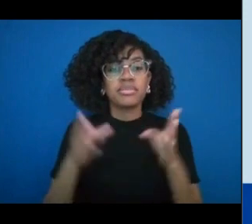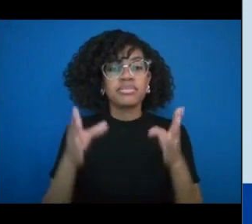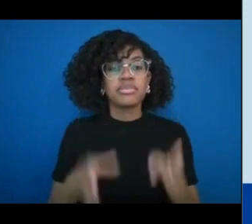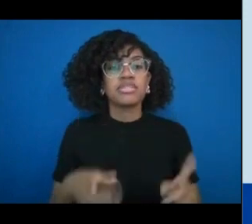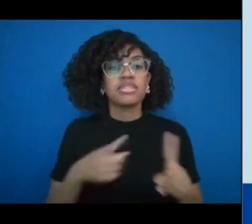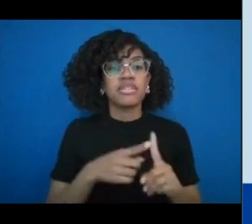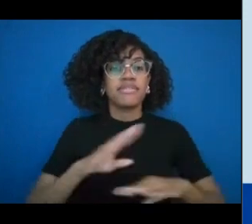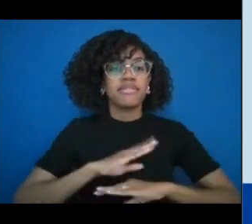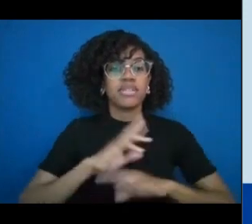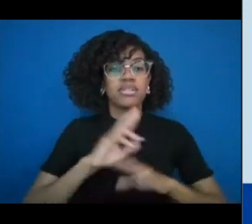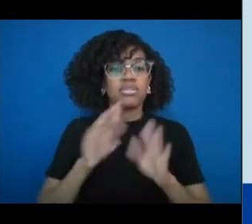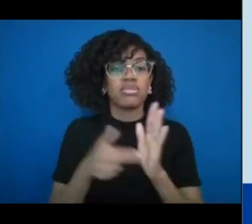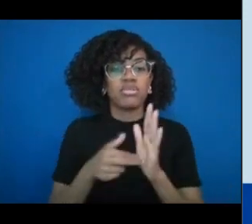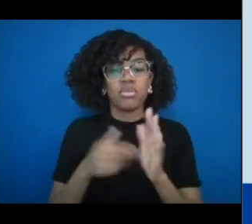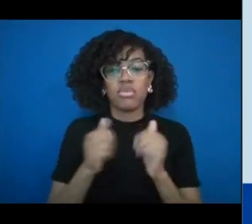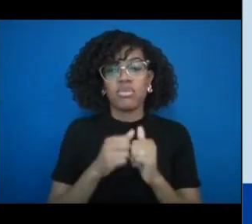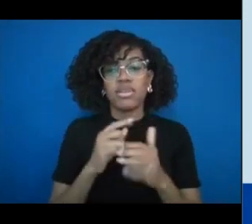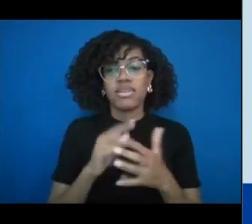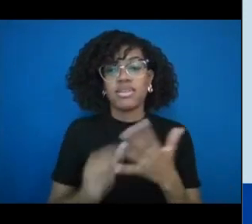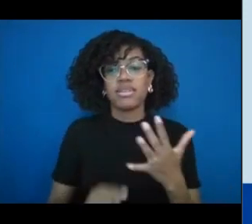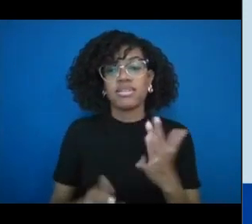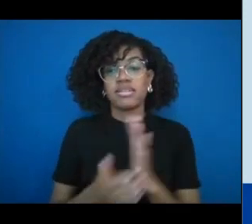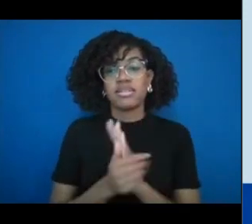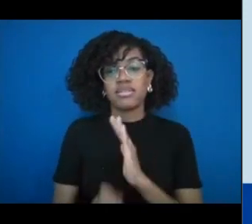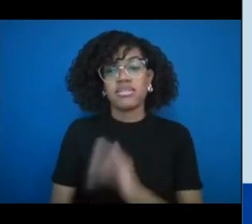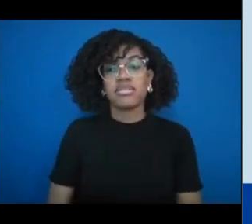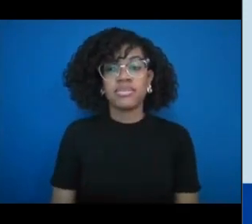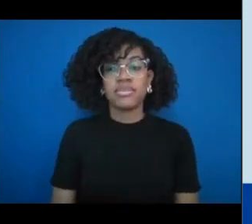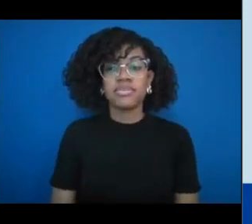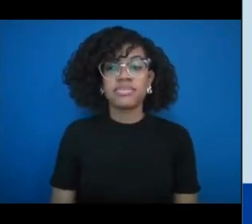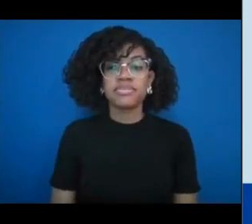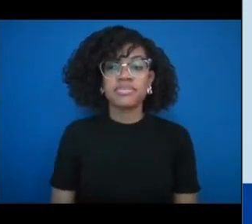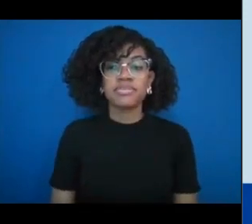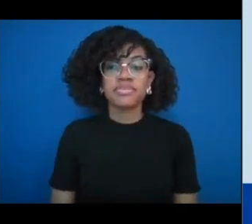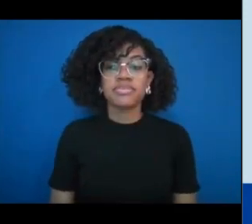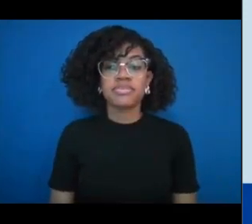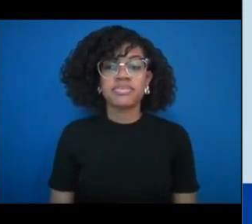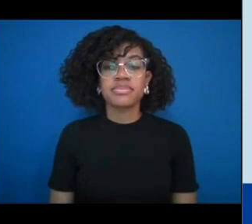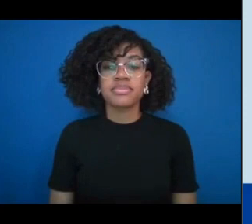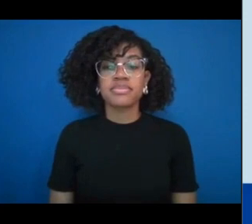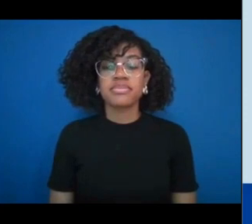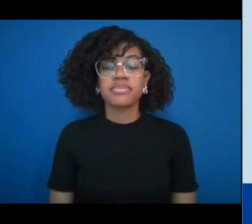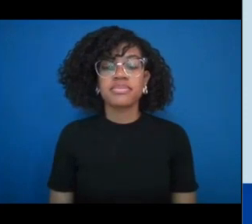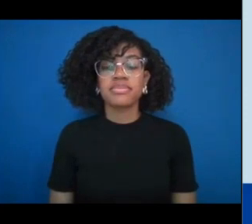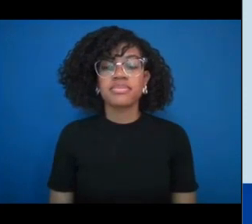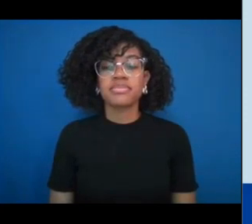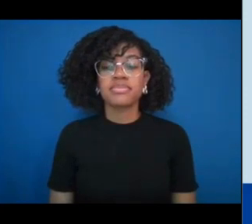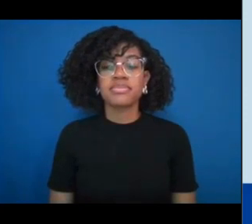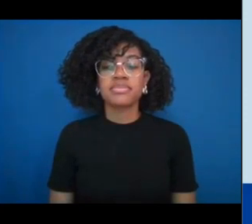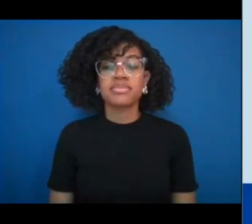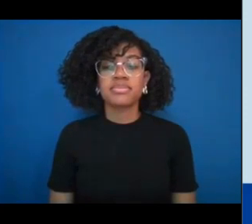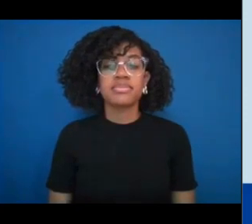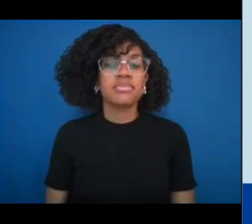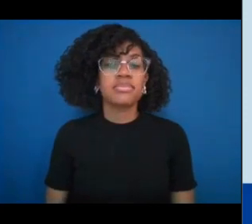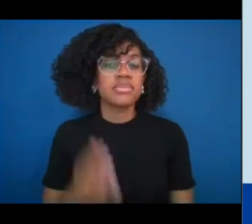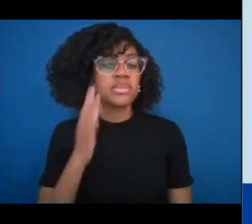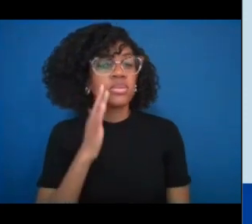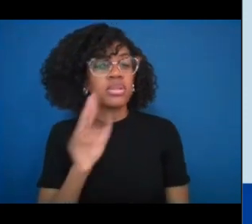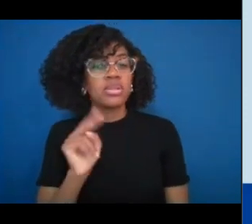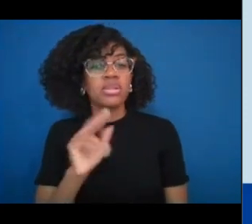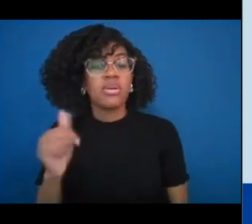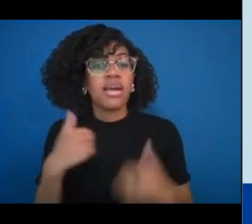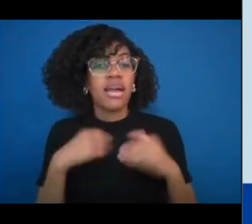that employs these skills. Will NOAA be having office